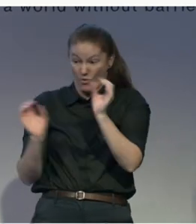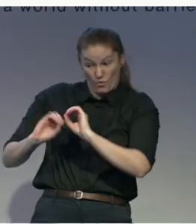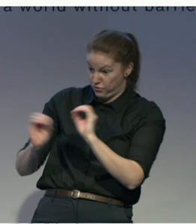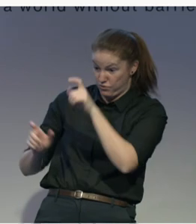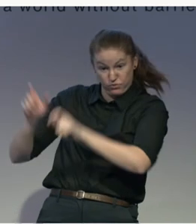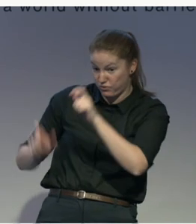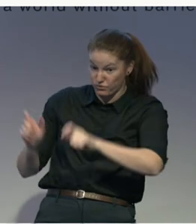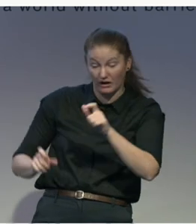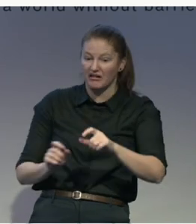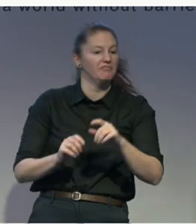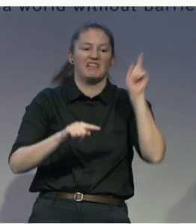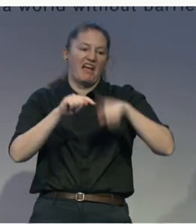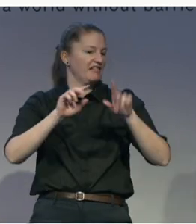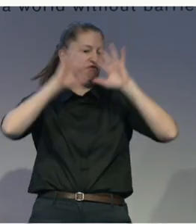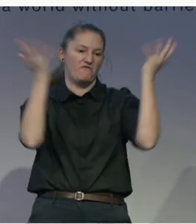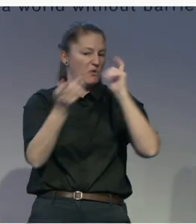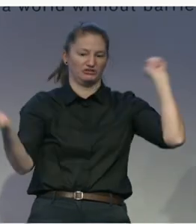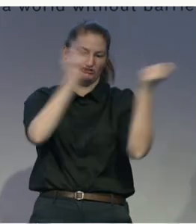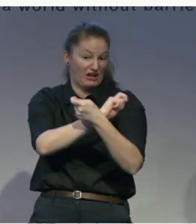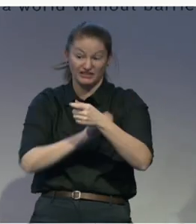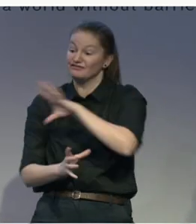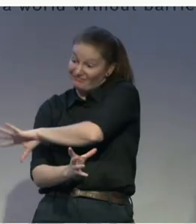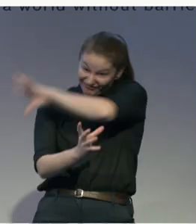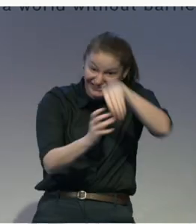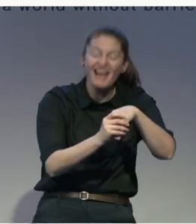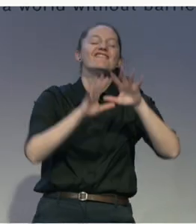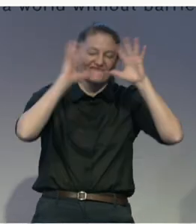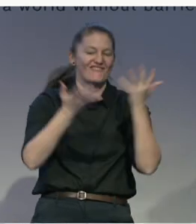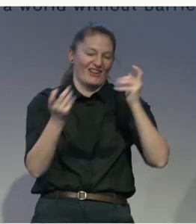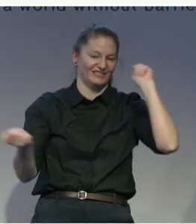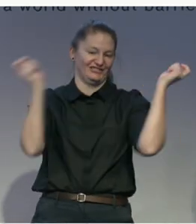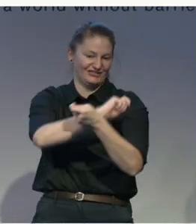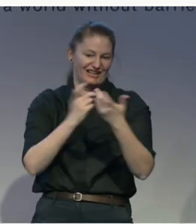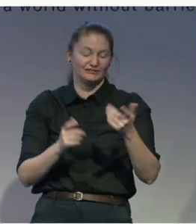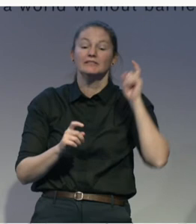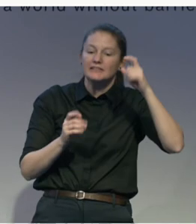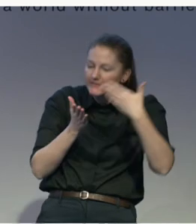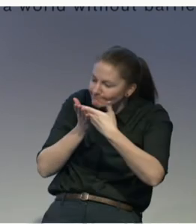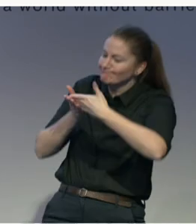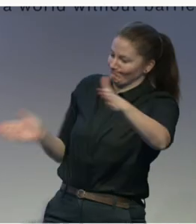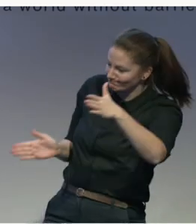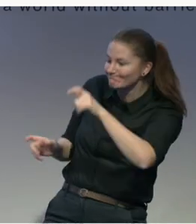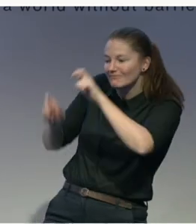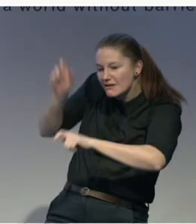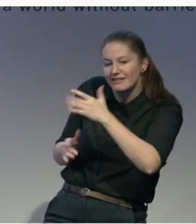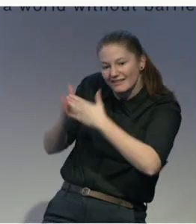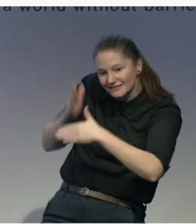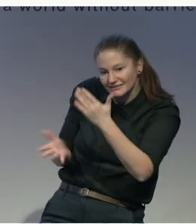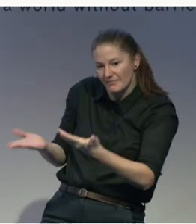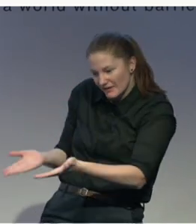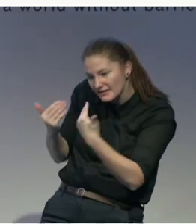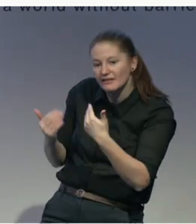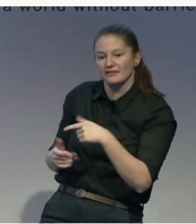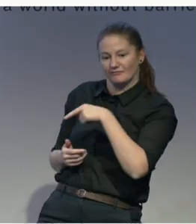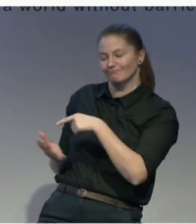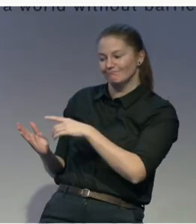are yourself willing to hire a disabled individual, unless you are yourself willing to show example, then you do not have the moral authority